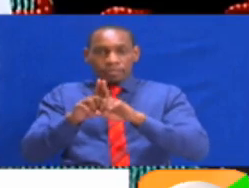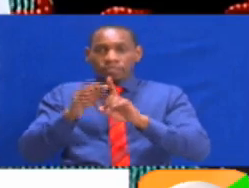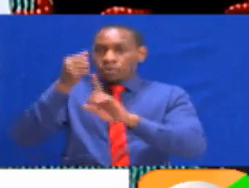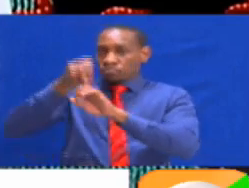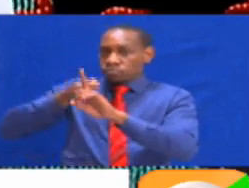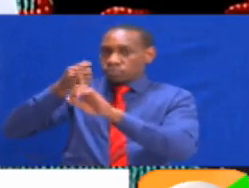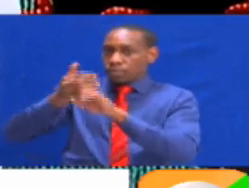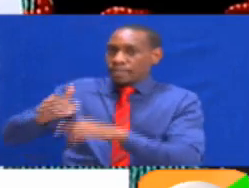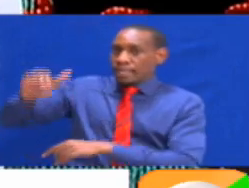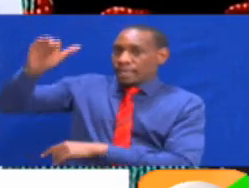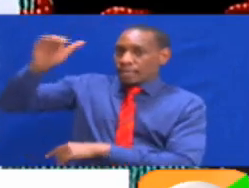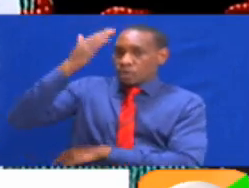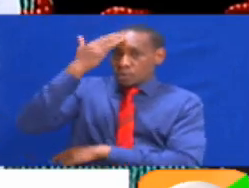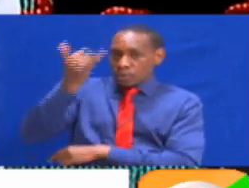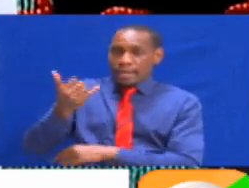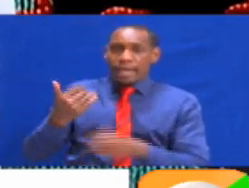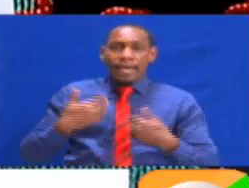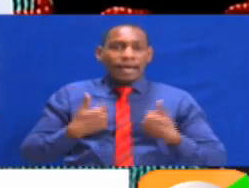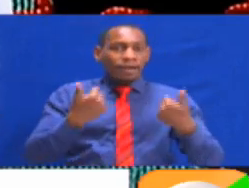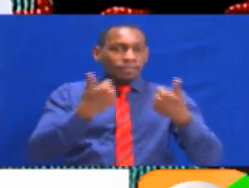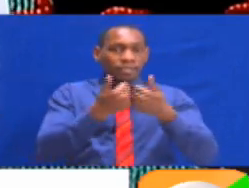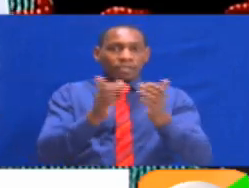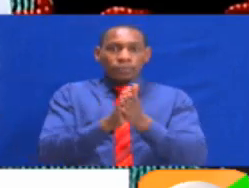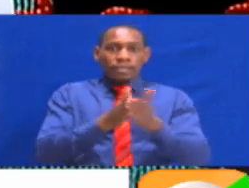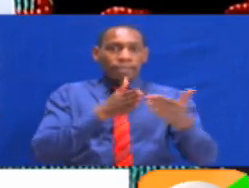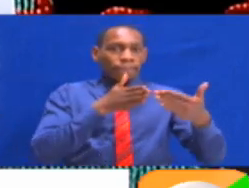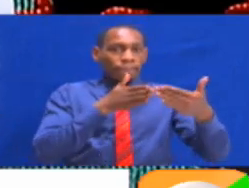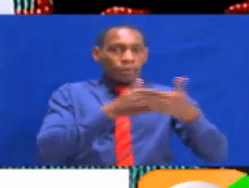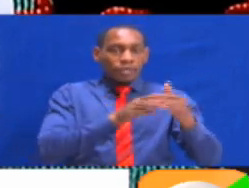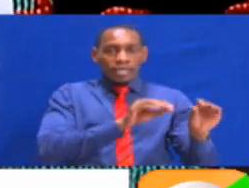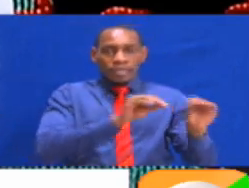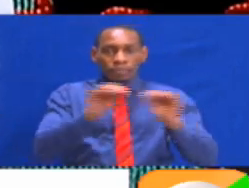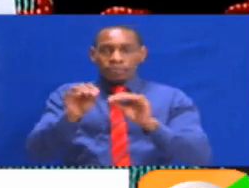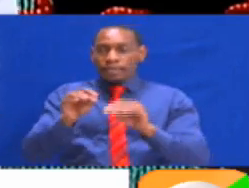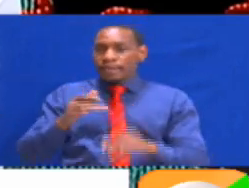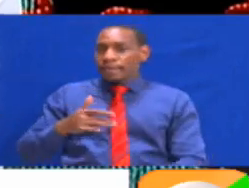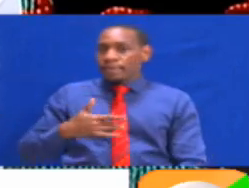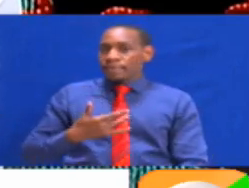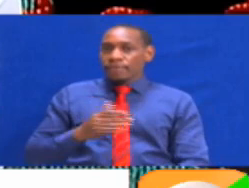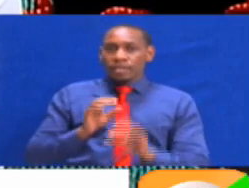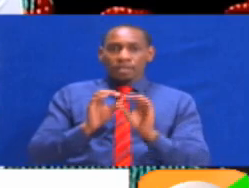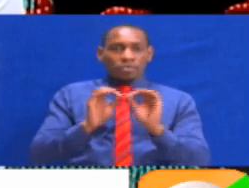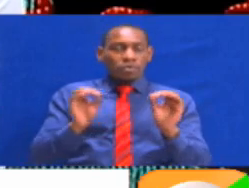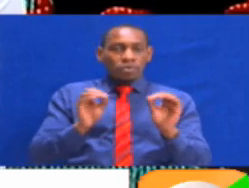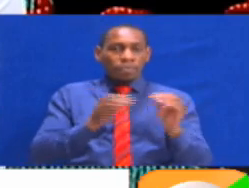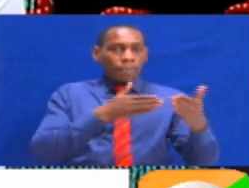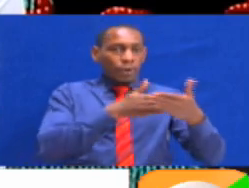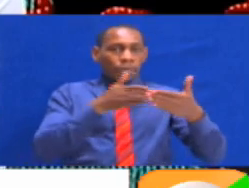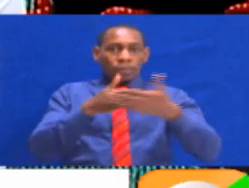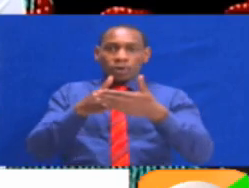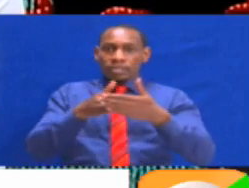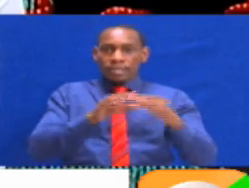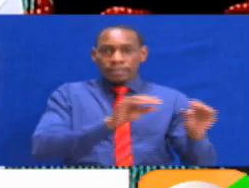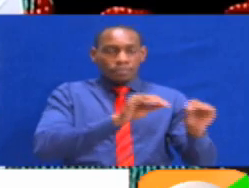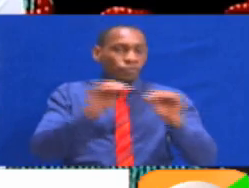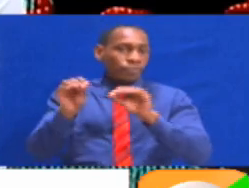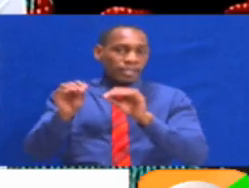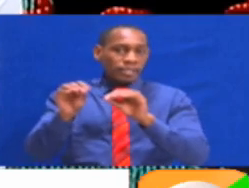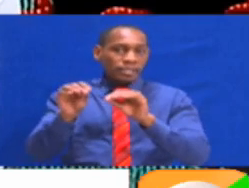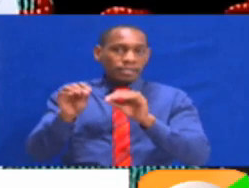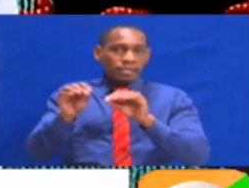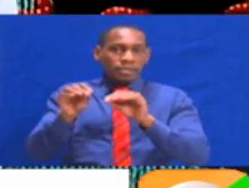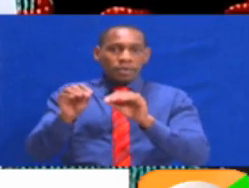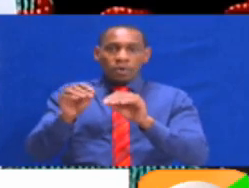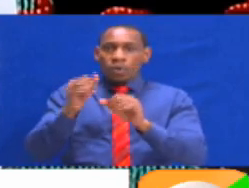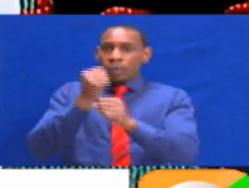as well. Because there is a challenge with restrictions. I don't feel restrictions, movement restrictions,